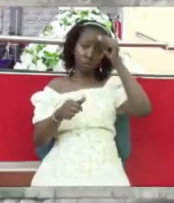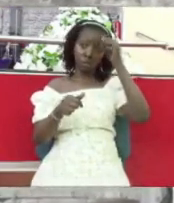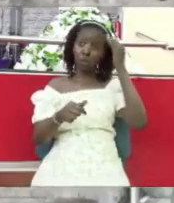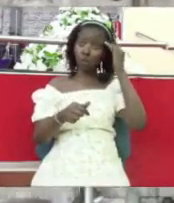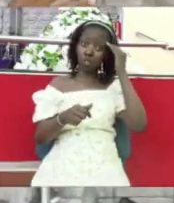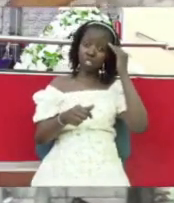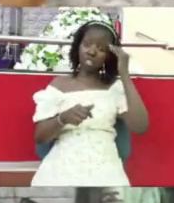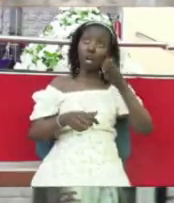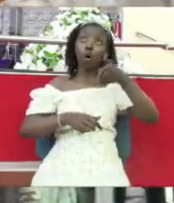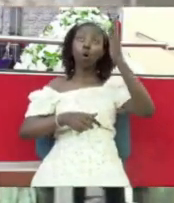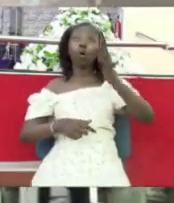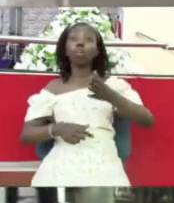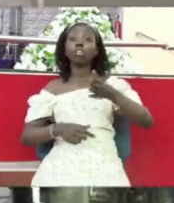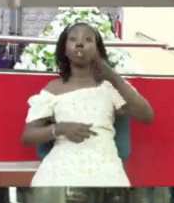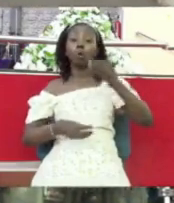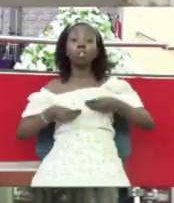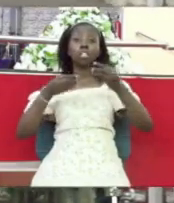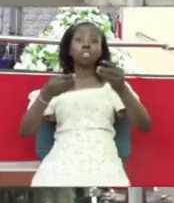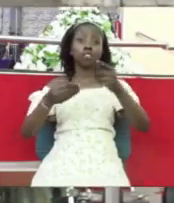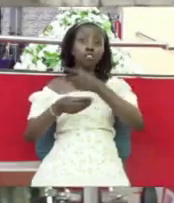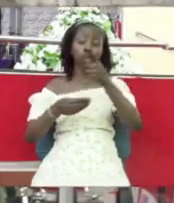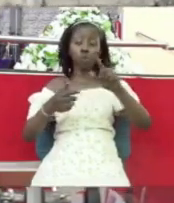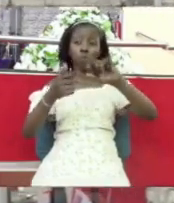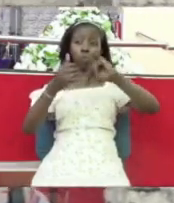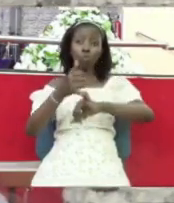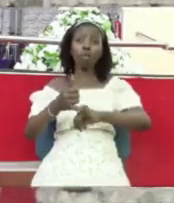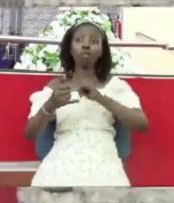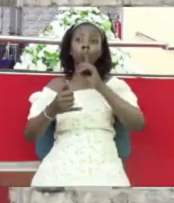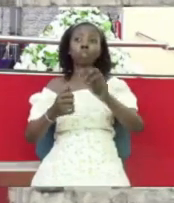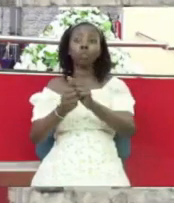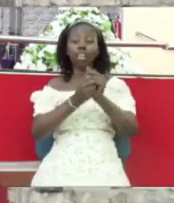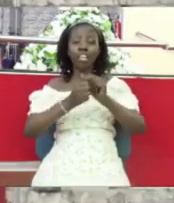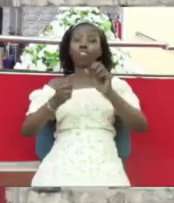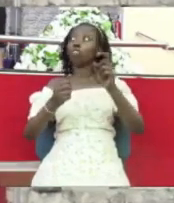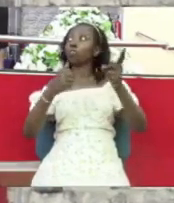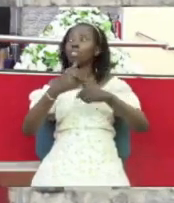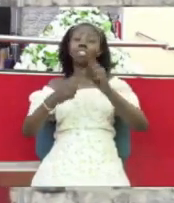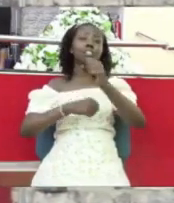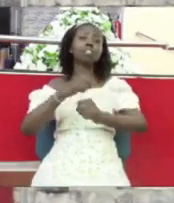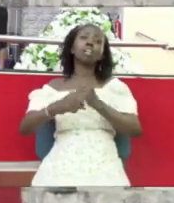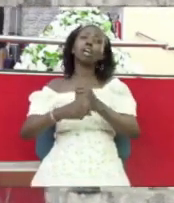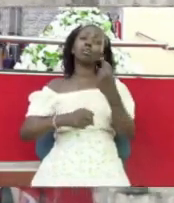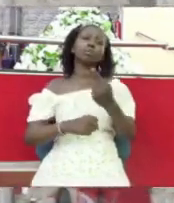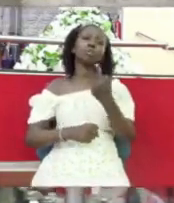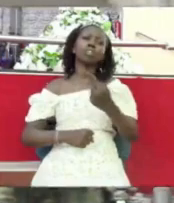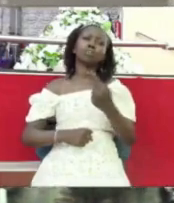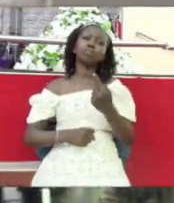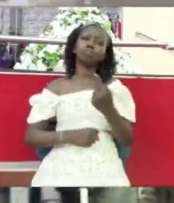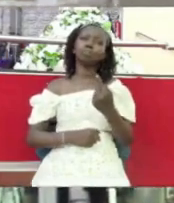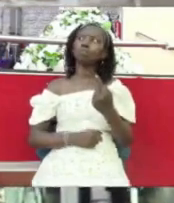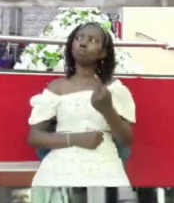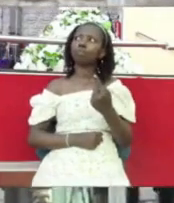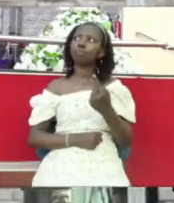to be there for only those 6 years. Na alafu unakuja kugundua ya kwamba Mungu alikupea huyo mtu kwa takriban